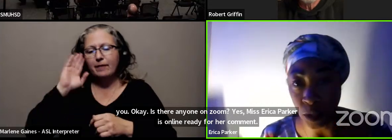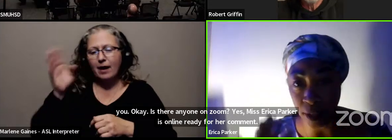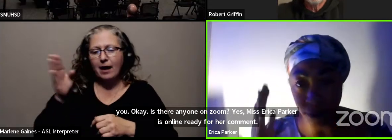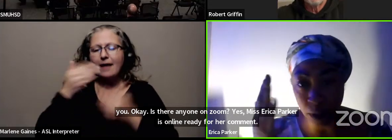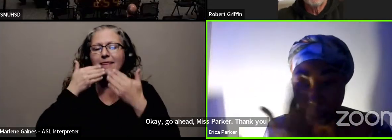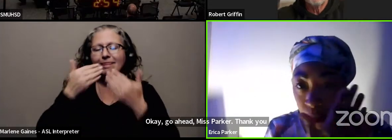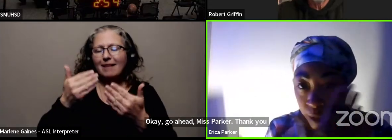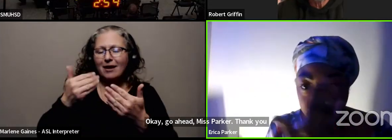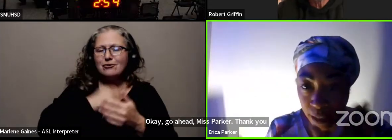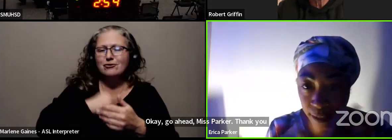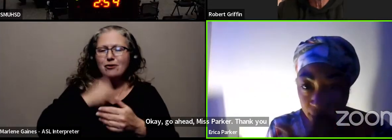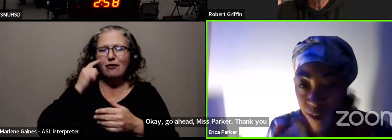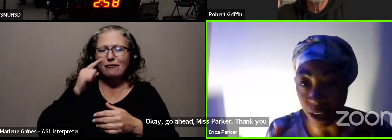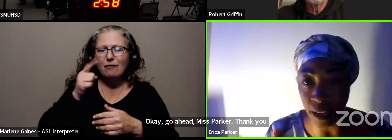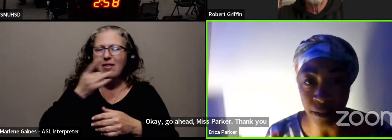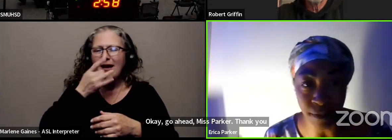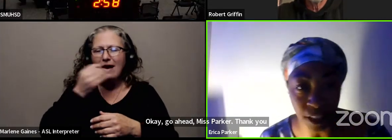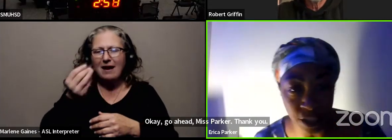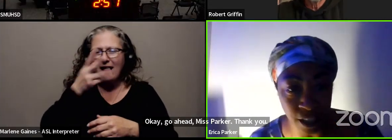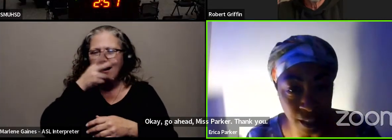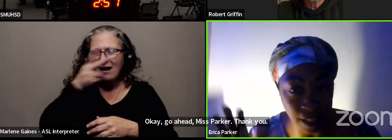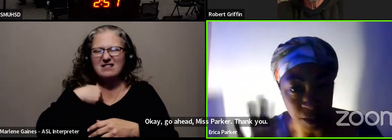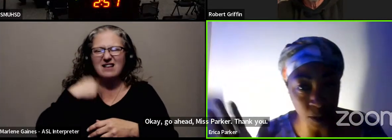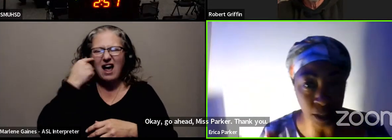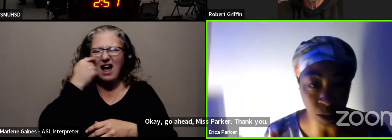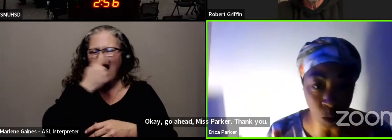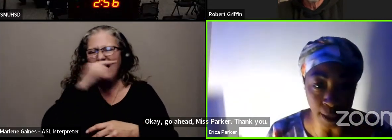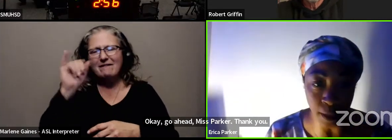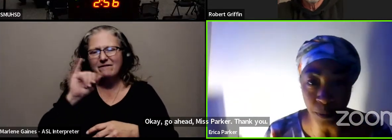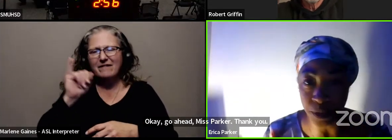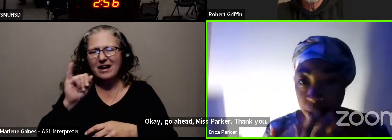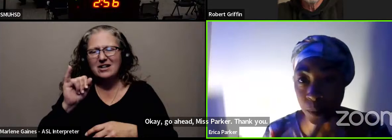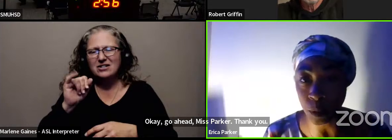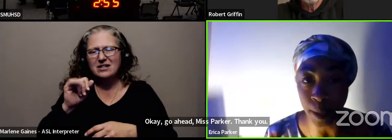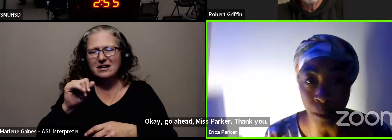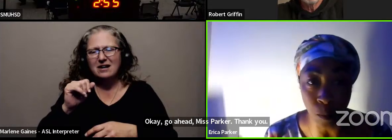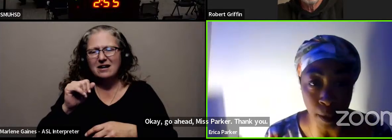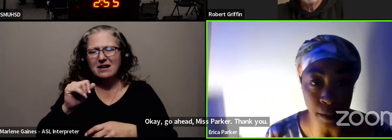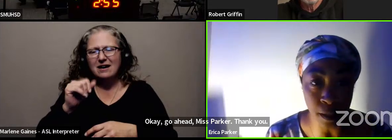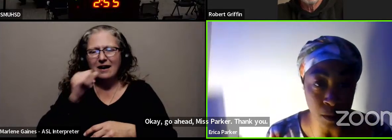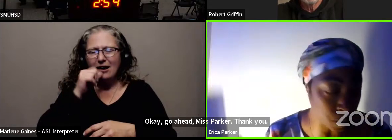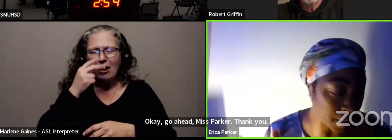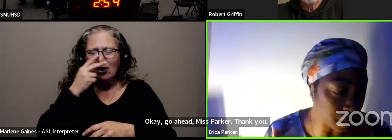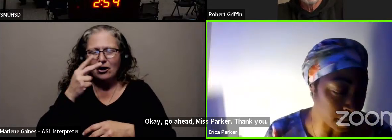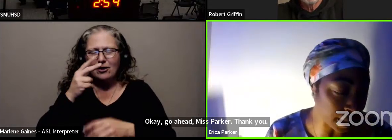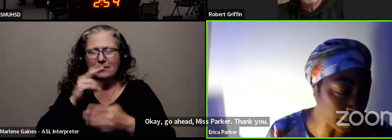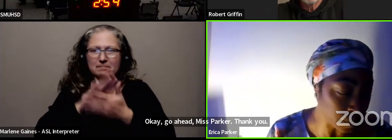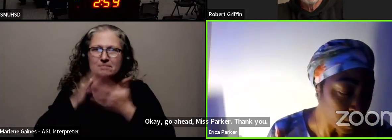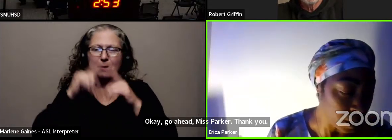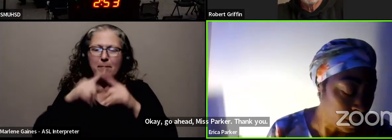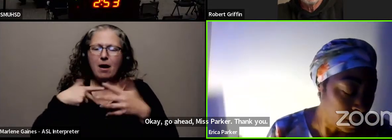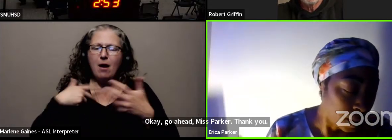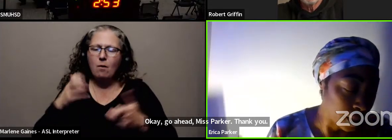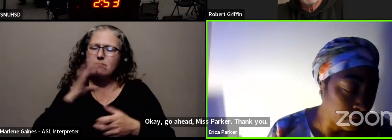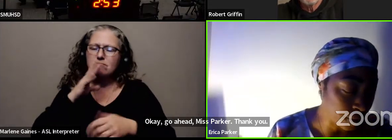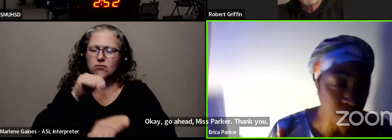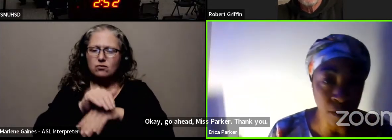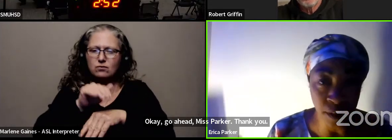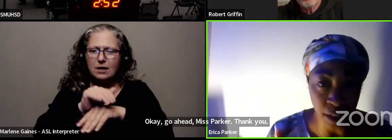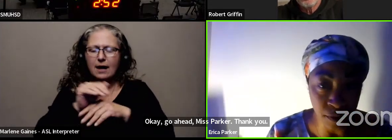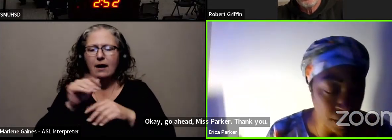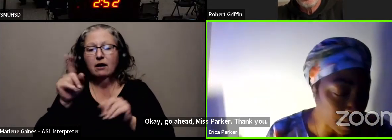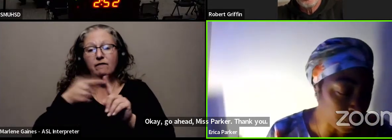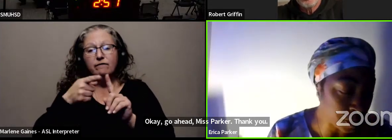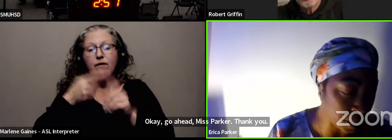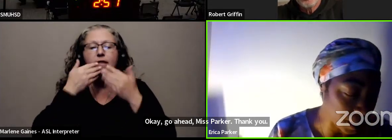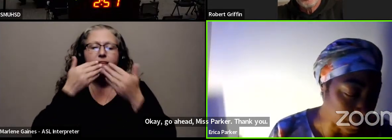thank you. Sorry for the poor lighting. I have an eye infection and I don't look quite presentable, but I wanted to speak tonight. First of